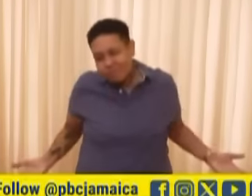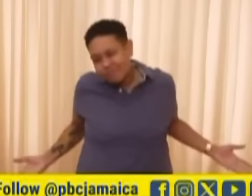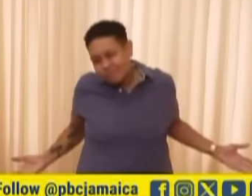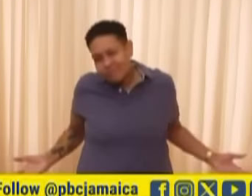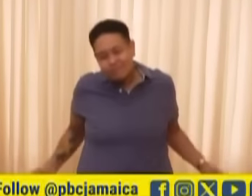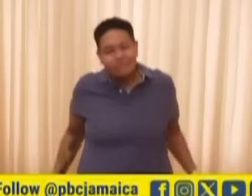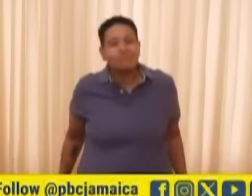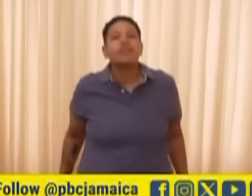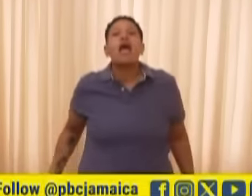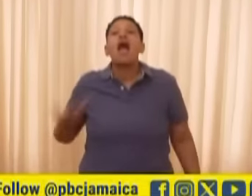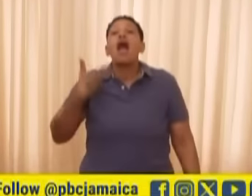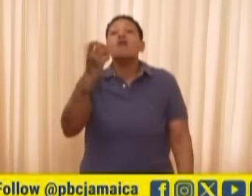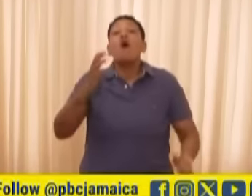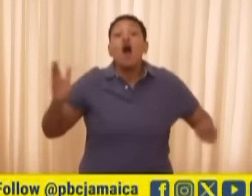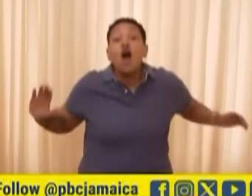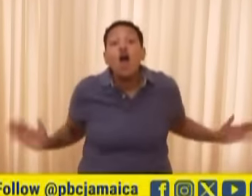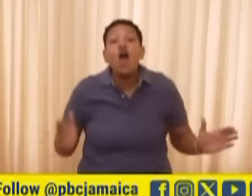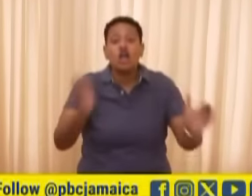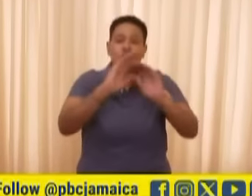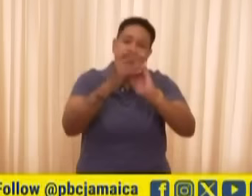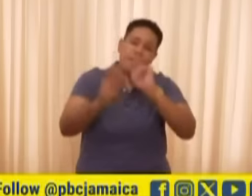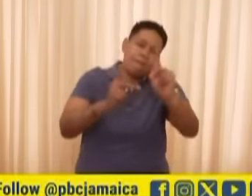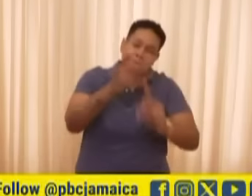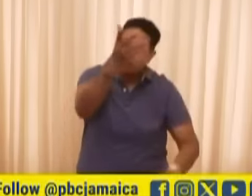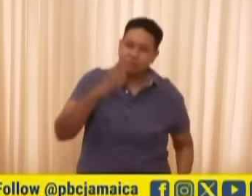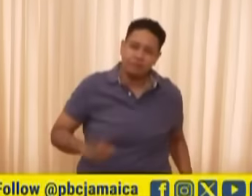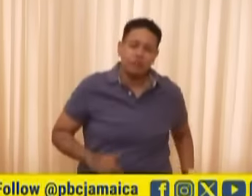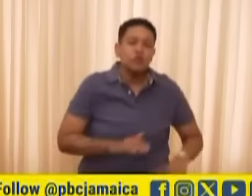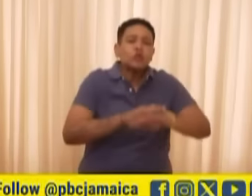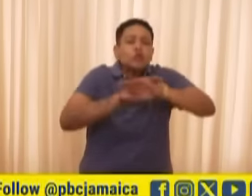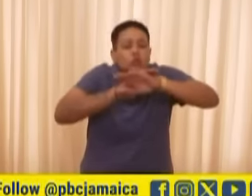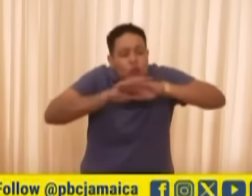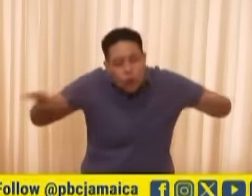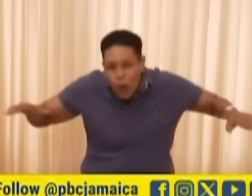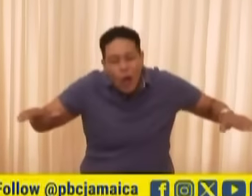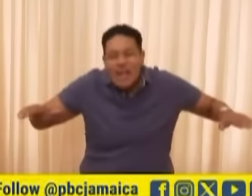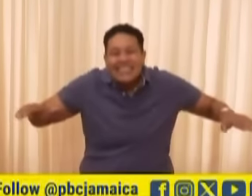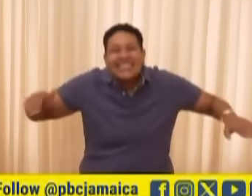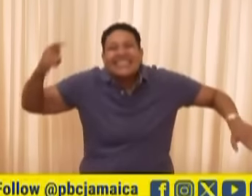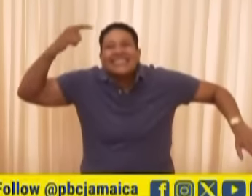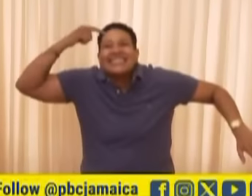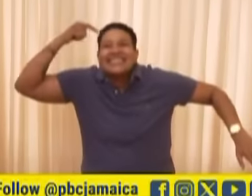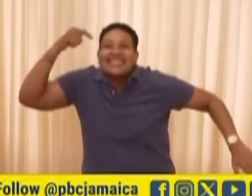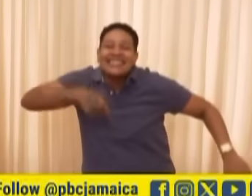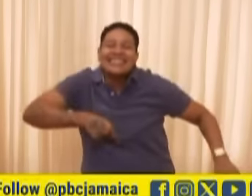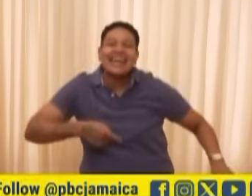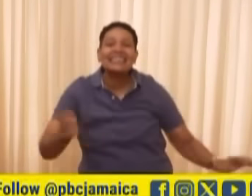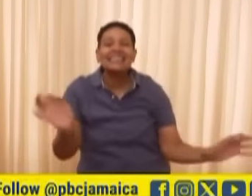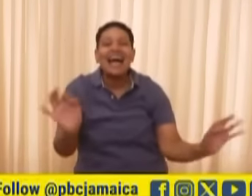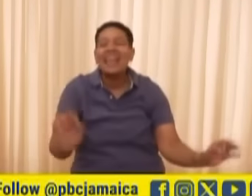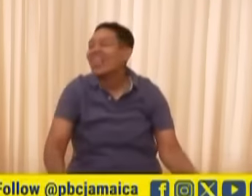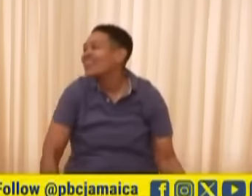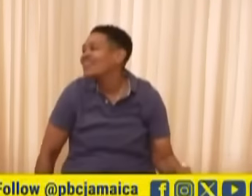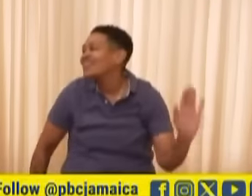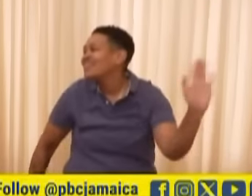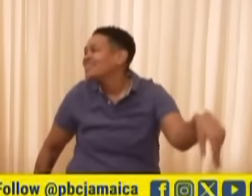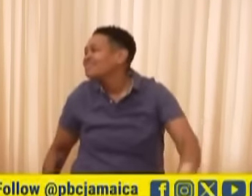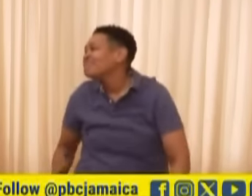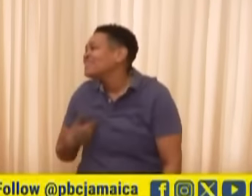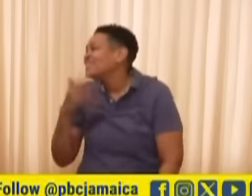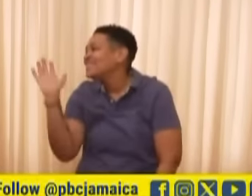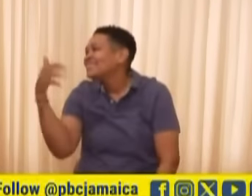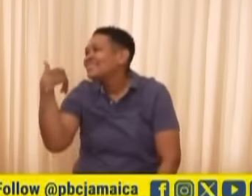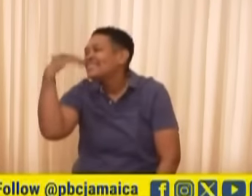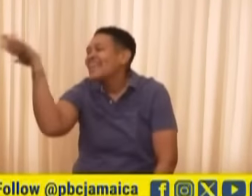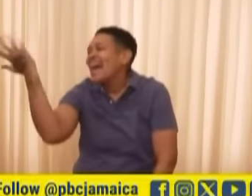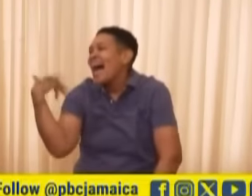And I want to urge Jamaicans, do not take this for granted. We